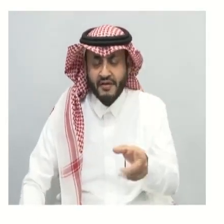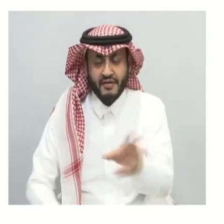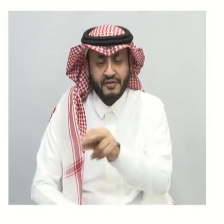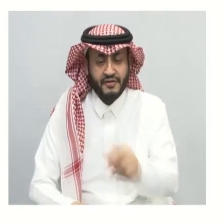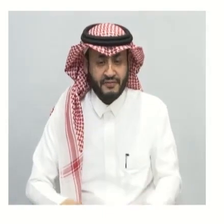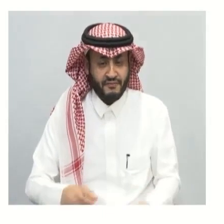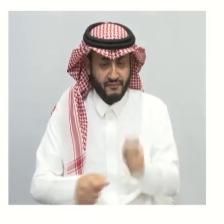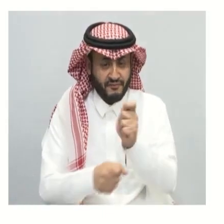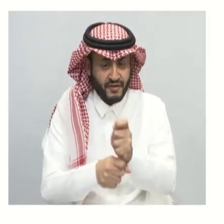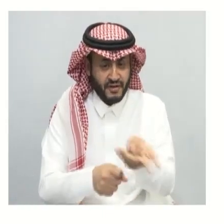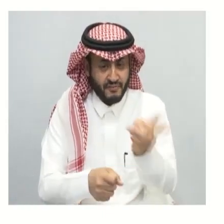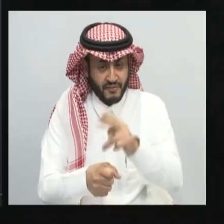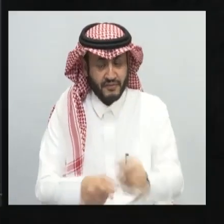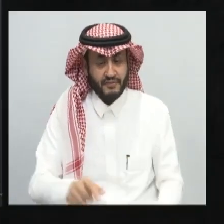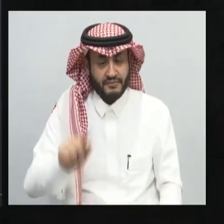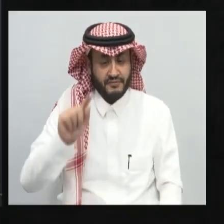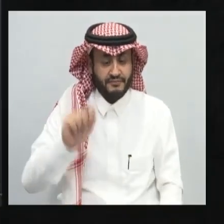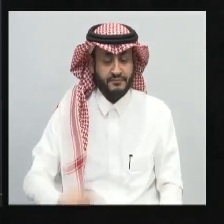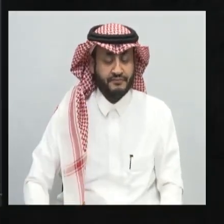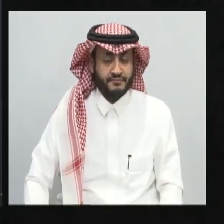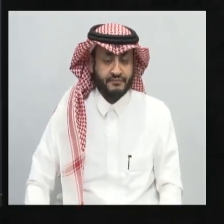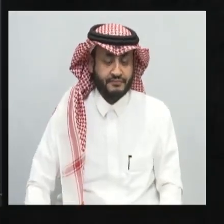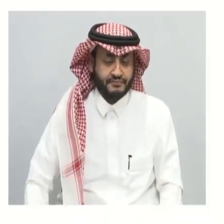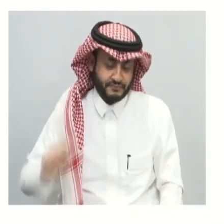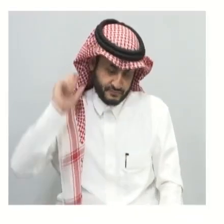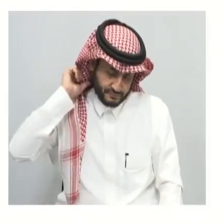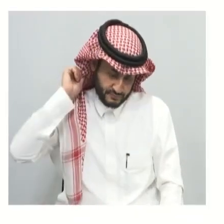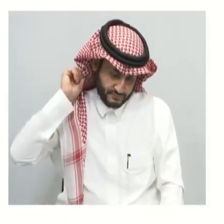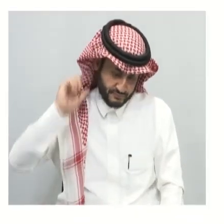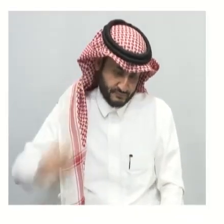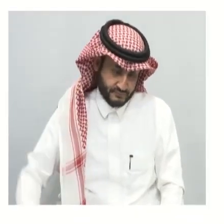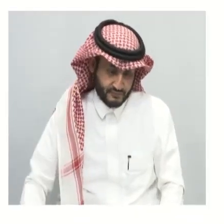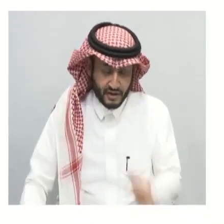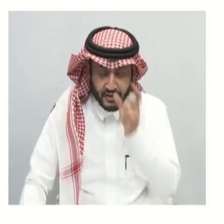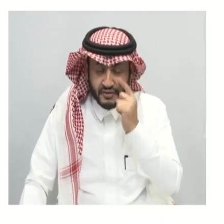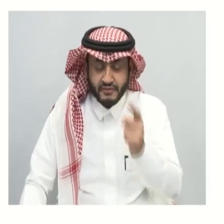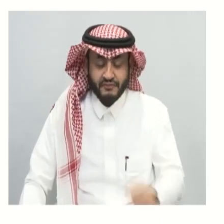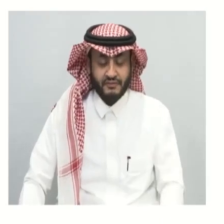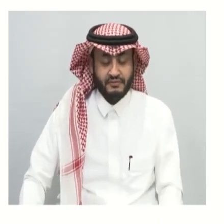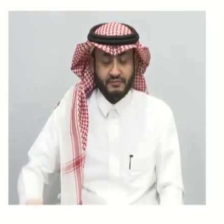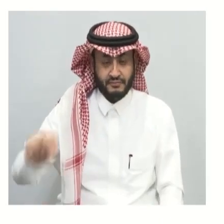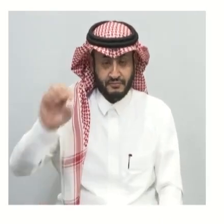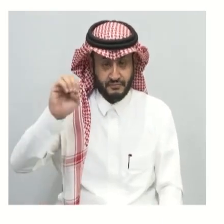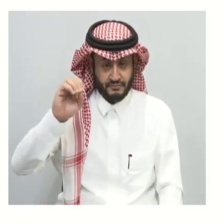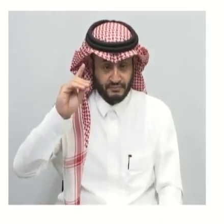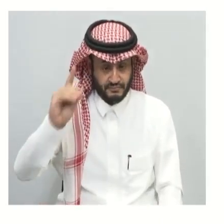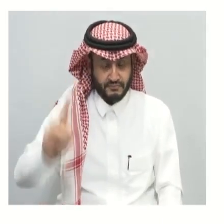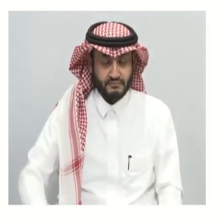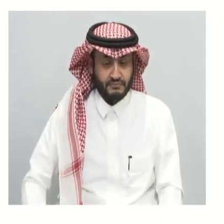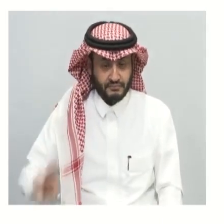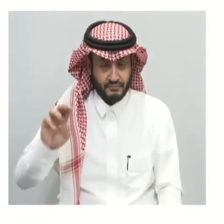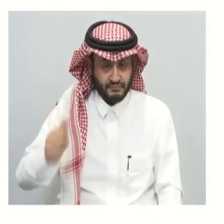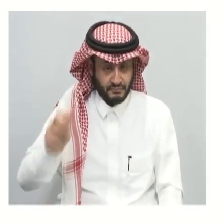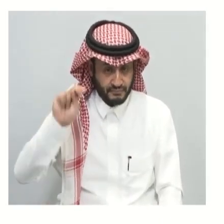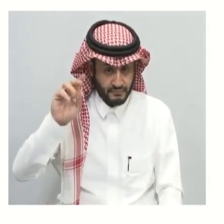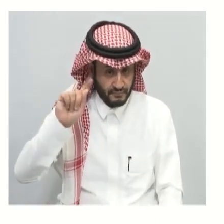do, want to do, and like to do. So I can say, we need to talk, I want to